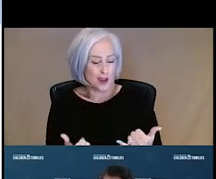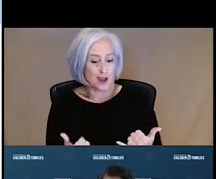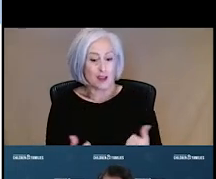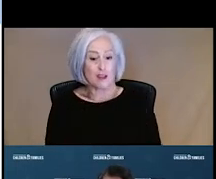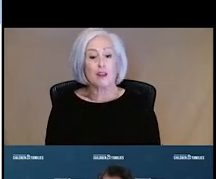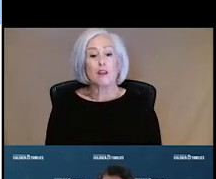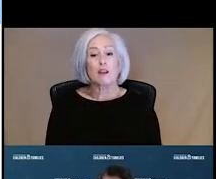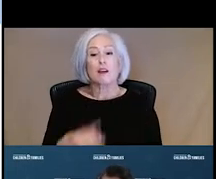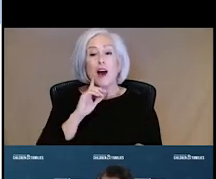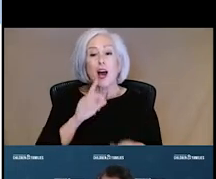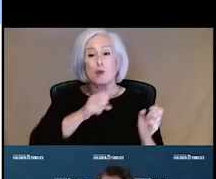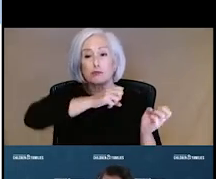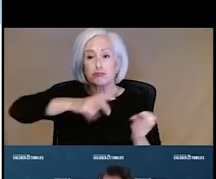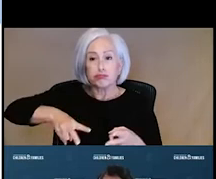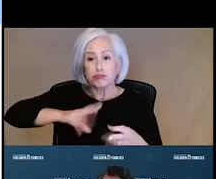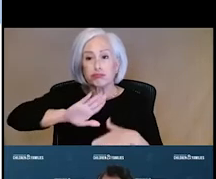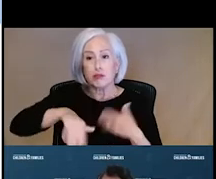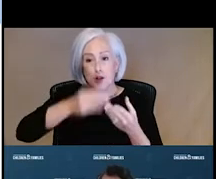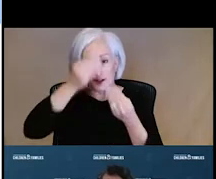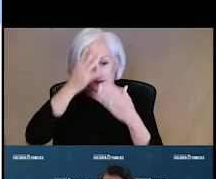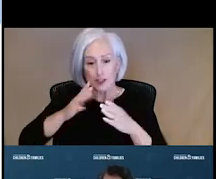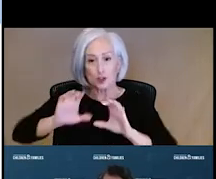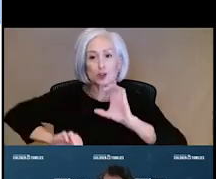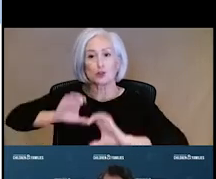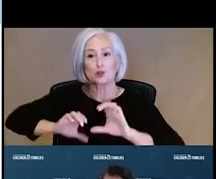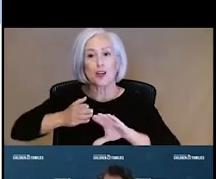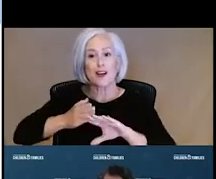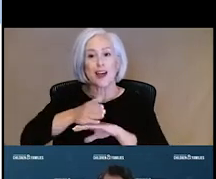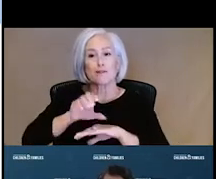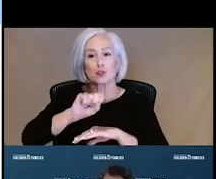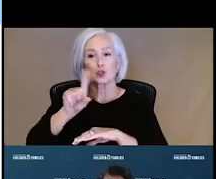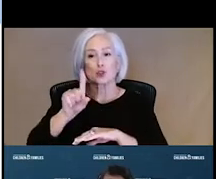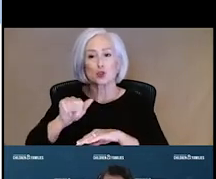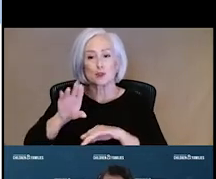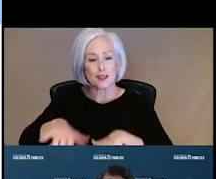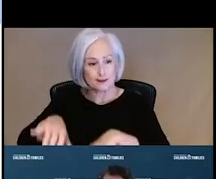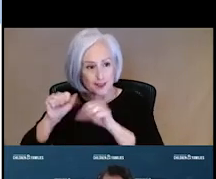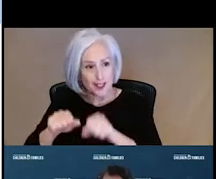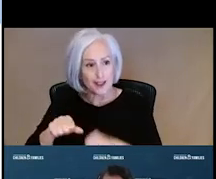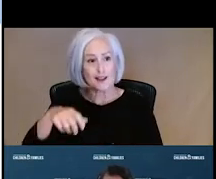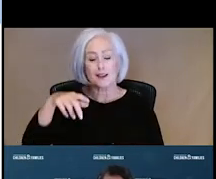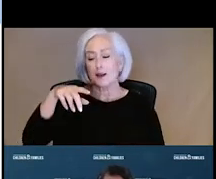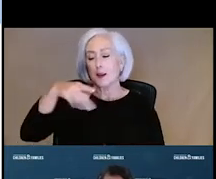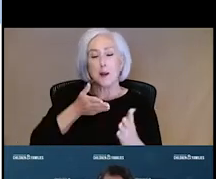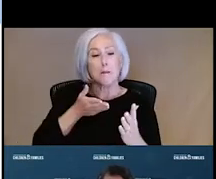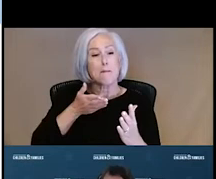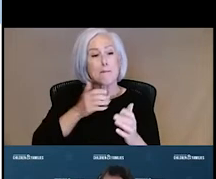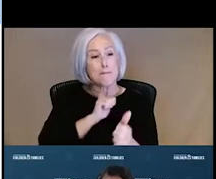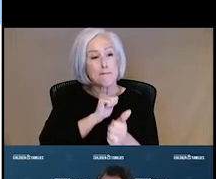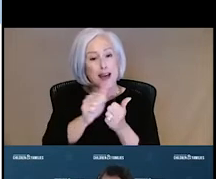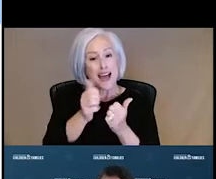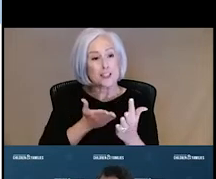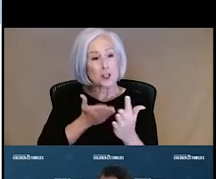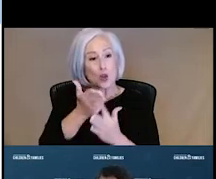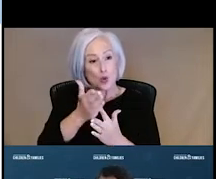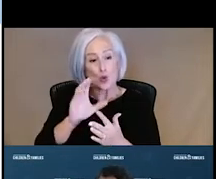once Suzanne gets going with the next section. But really quickly, the pass-through entity in the upper left-hand corner means a non-federal